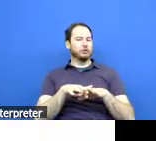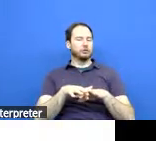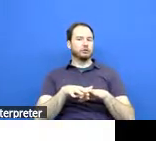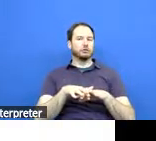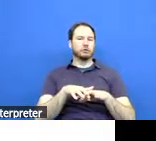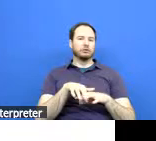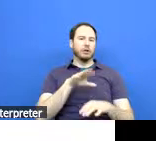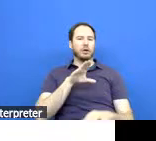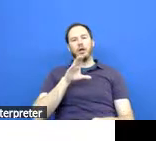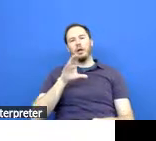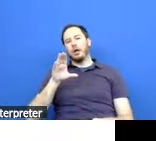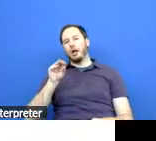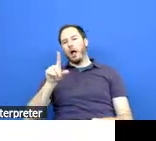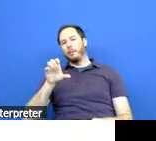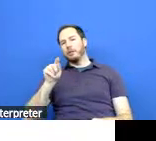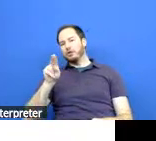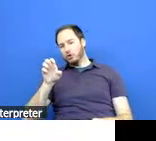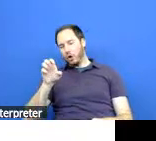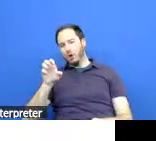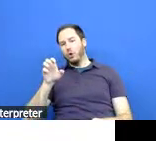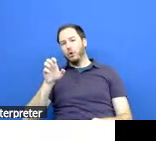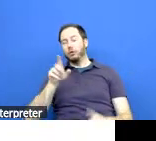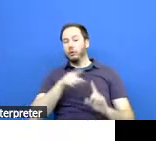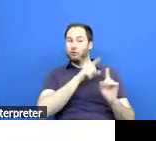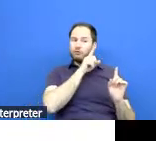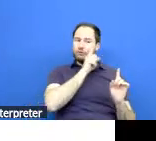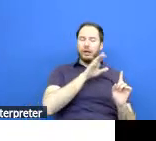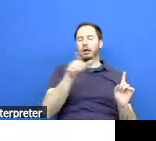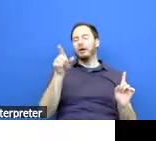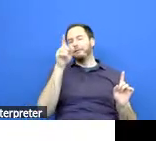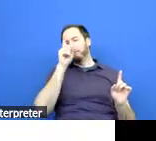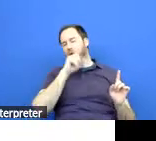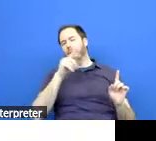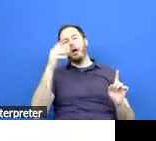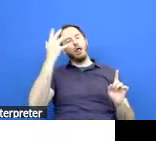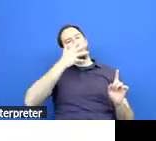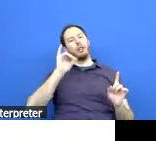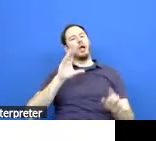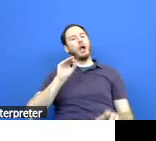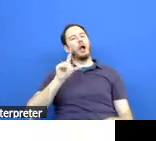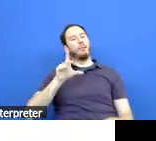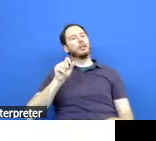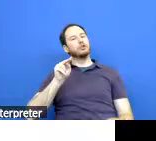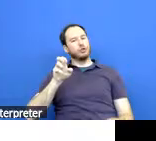essentially a cobblestone look, probably not real cobblestones, but a cobblestone look, and